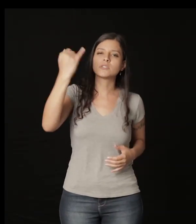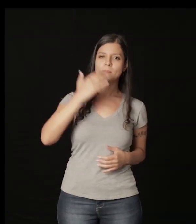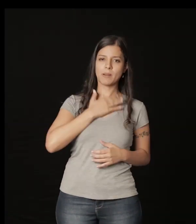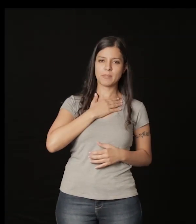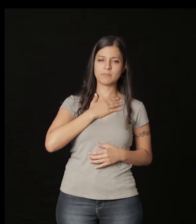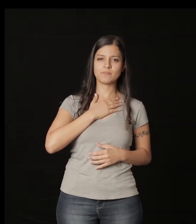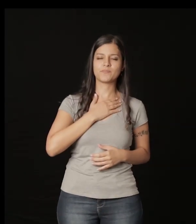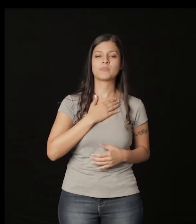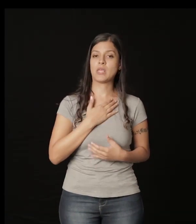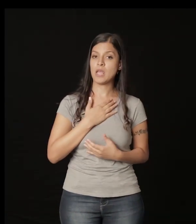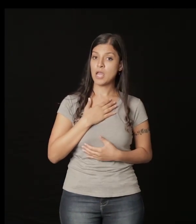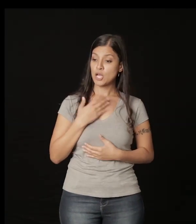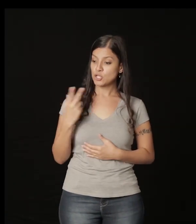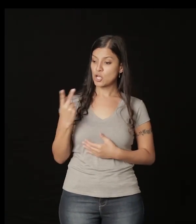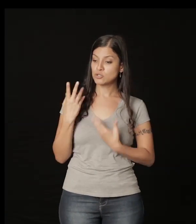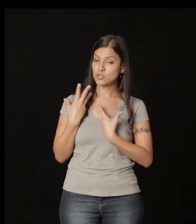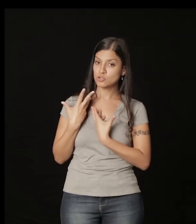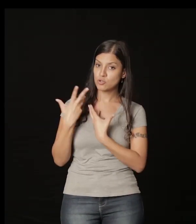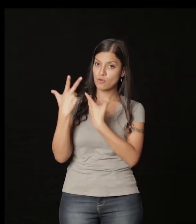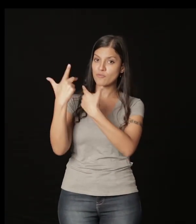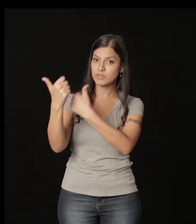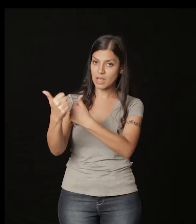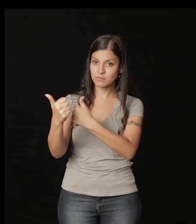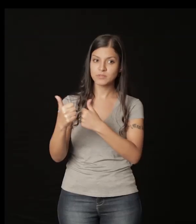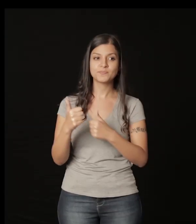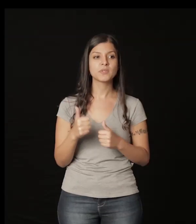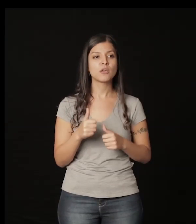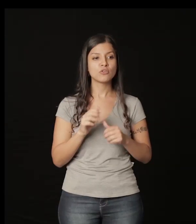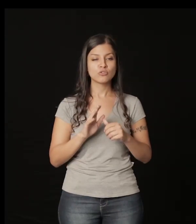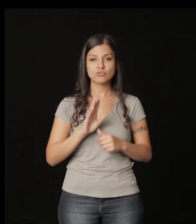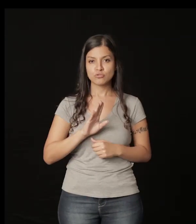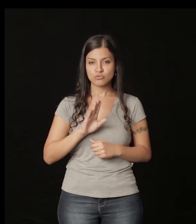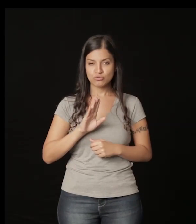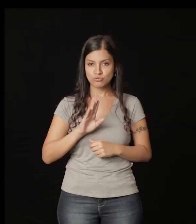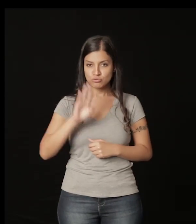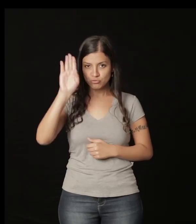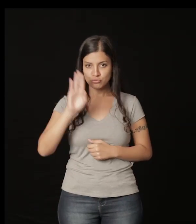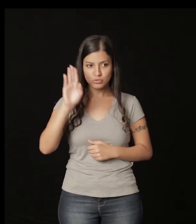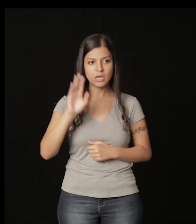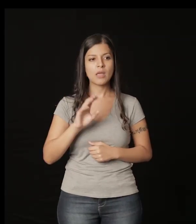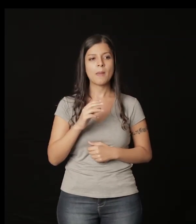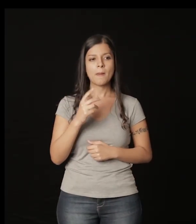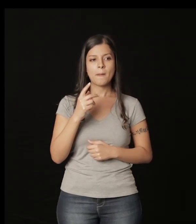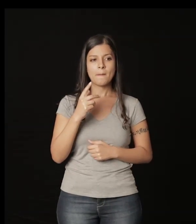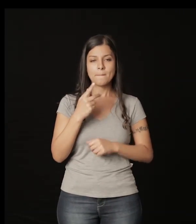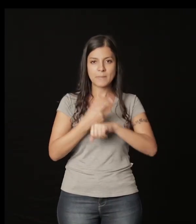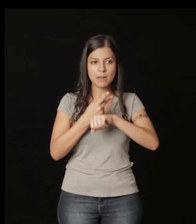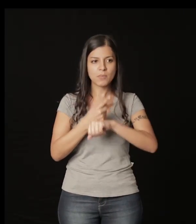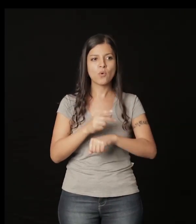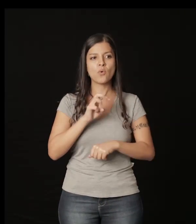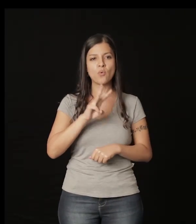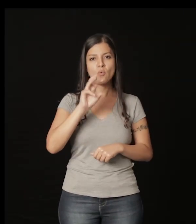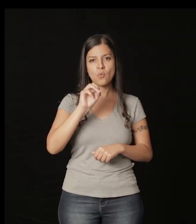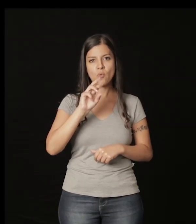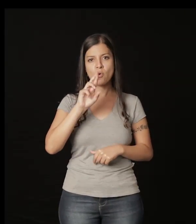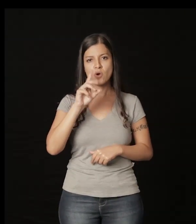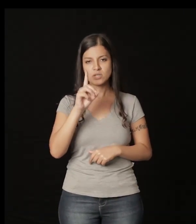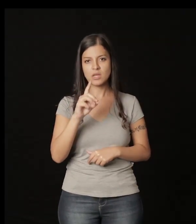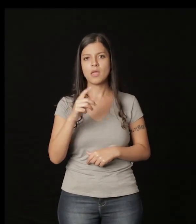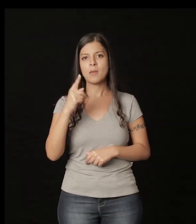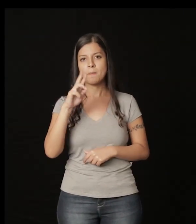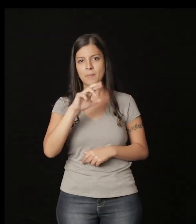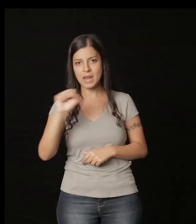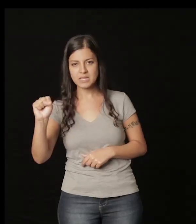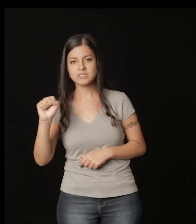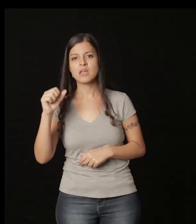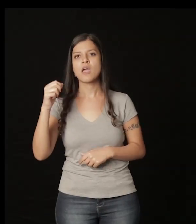We had been asked to be on the jury of the World Press Photo Awards, and it was a very peculiar experience. And one of the things that we noticed doing that,